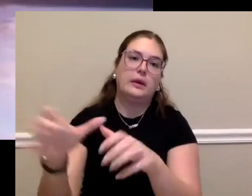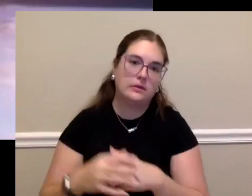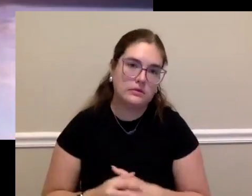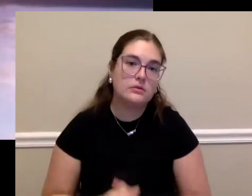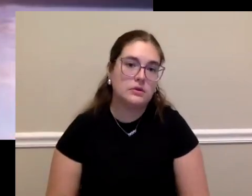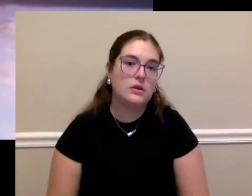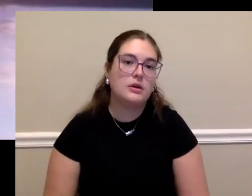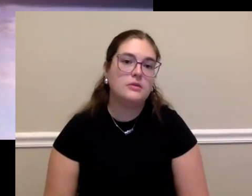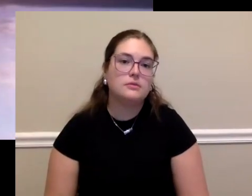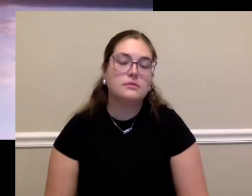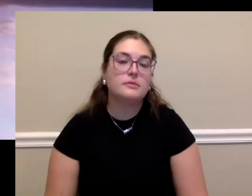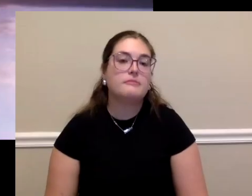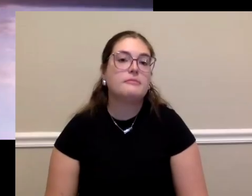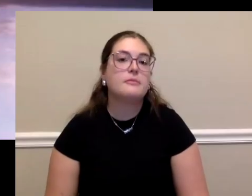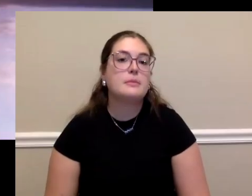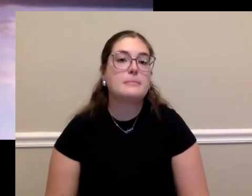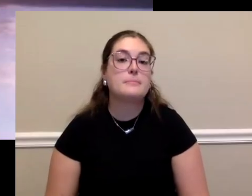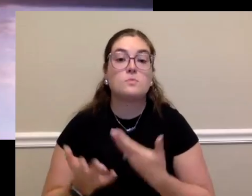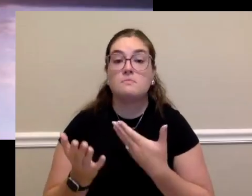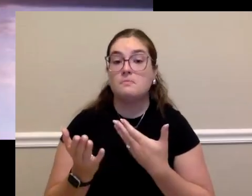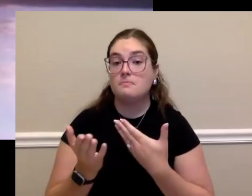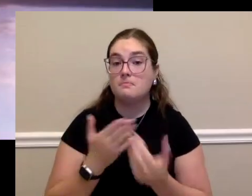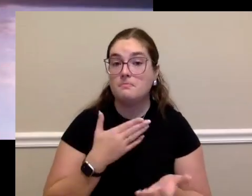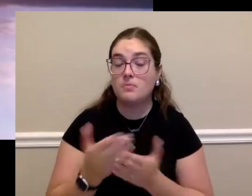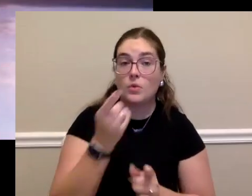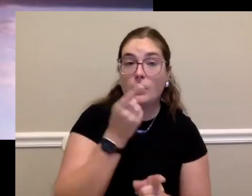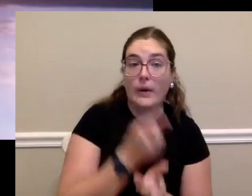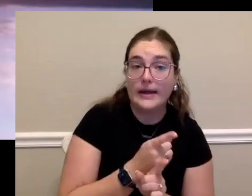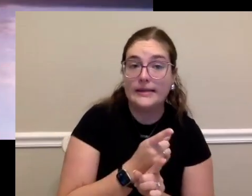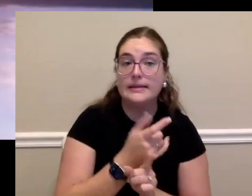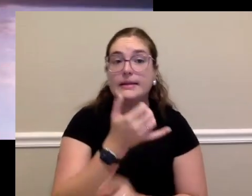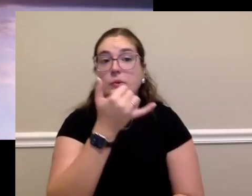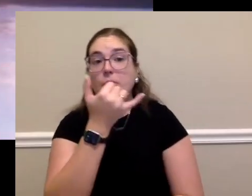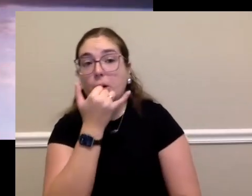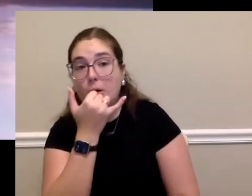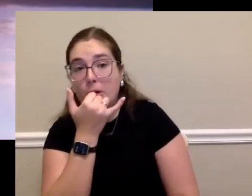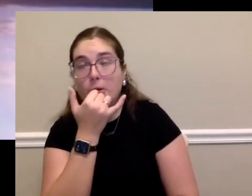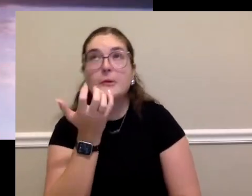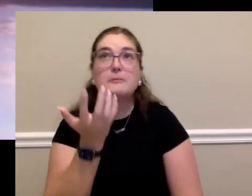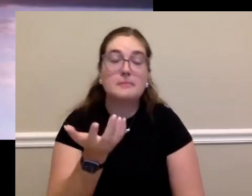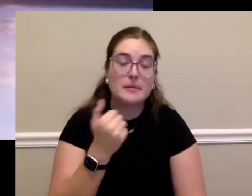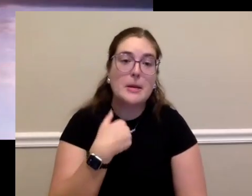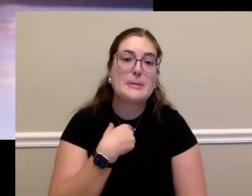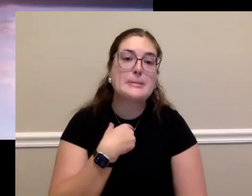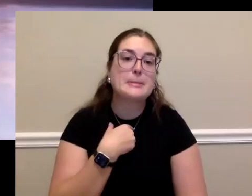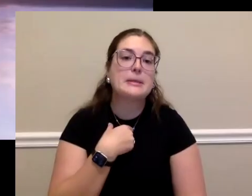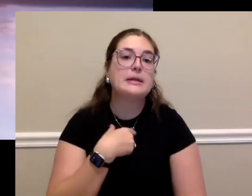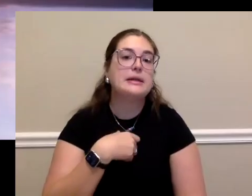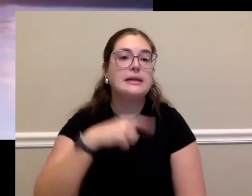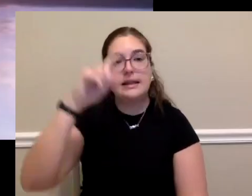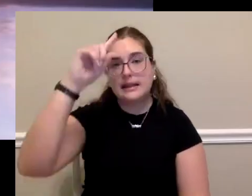Um, Whether they're doing it right or wrong, I think that depends on